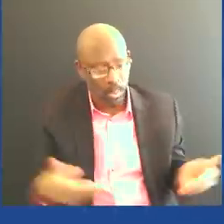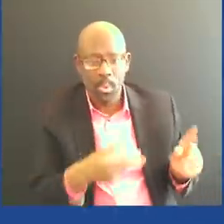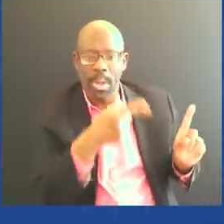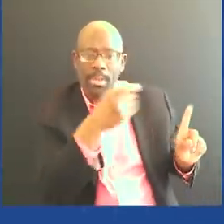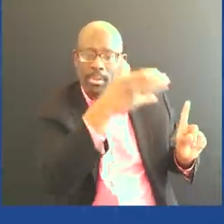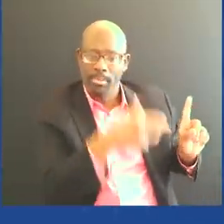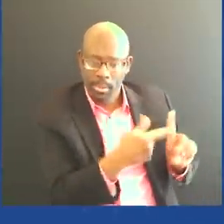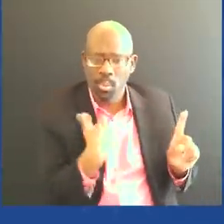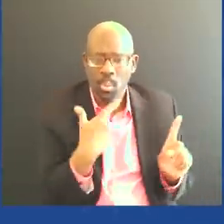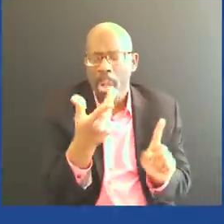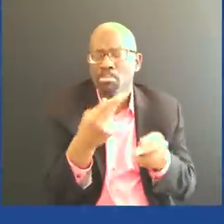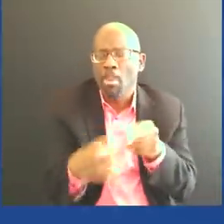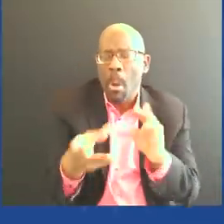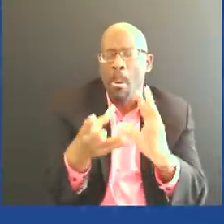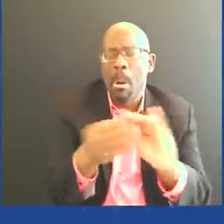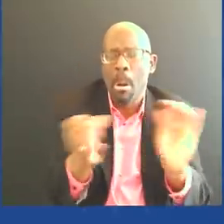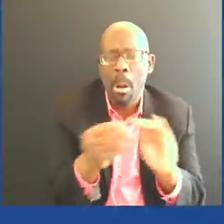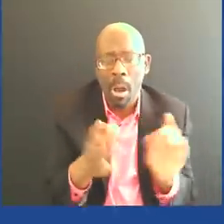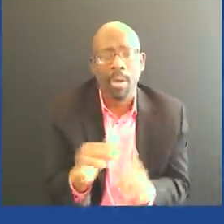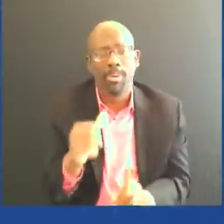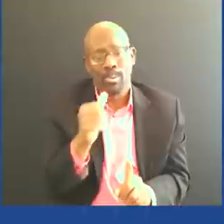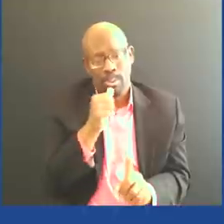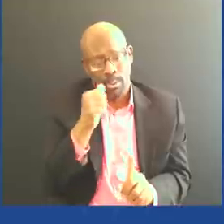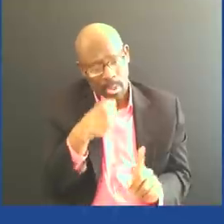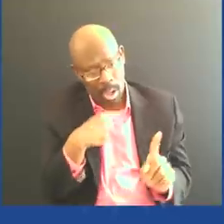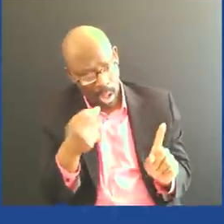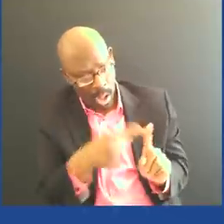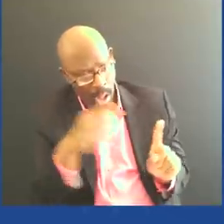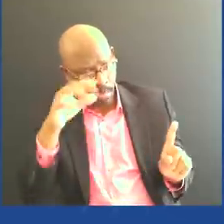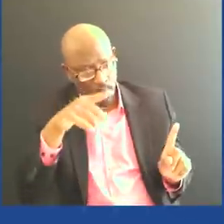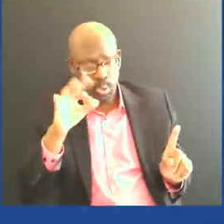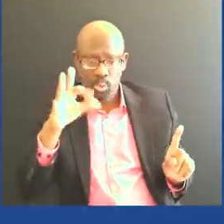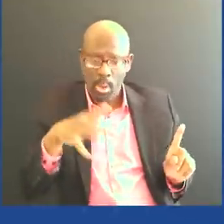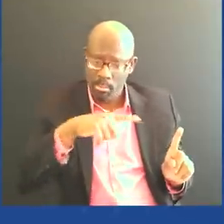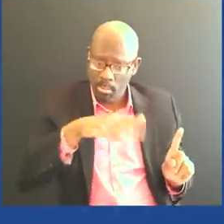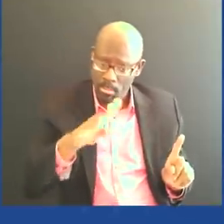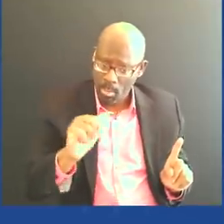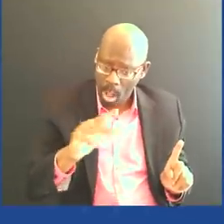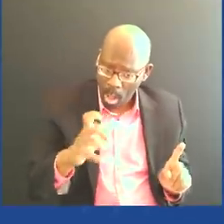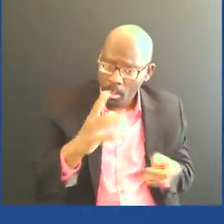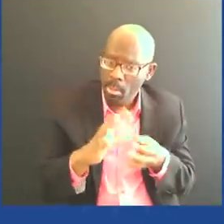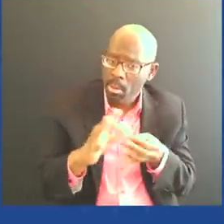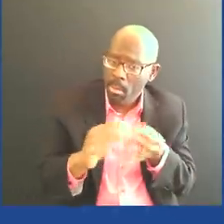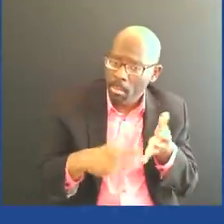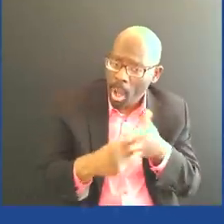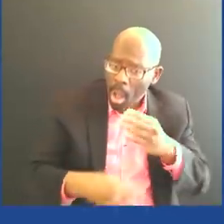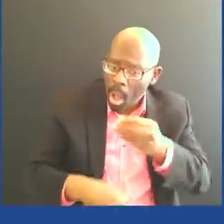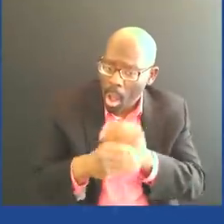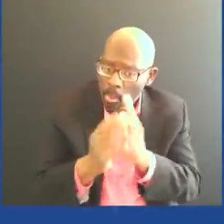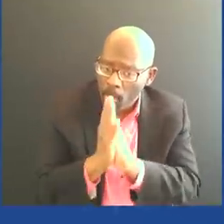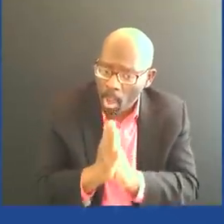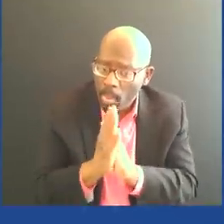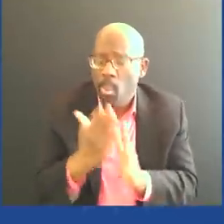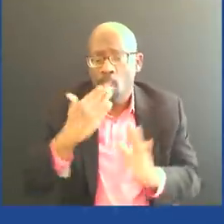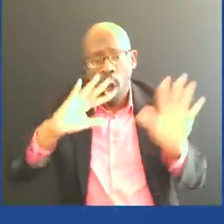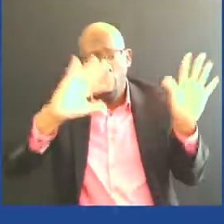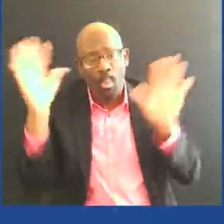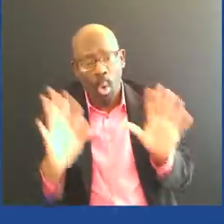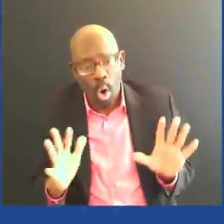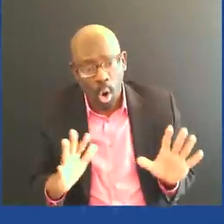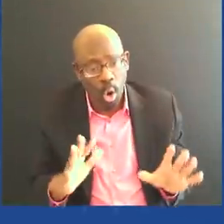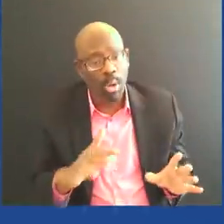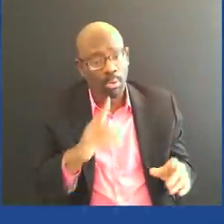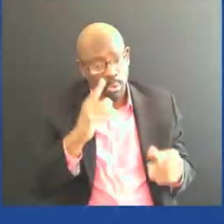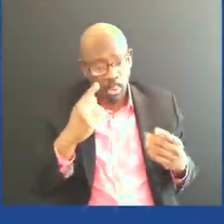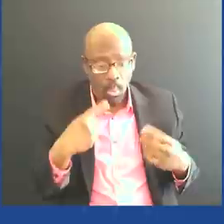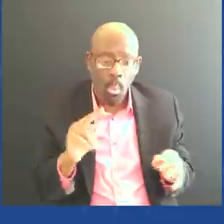great Chaplain Black if he would actually say a little bit of an extra prayer for good weather. And on the way here on the bus, I asked him, Chaplain, would you